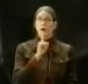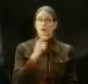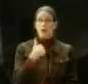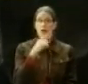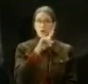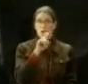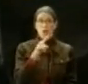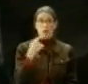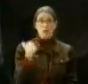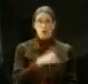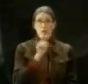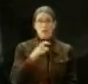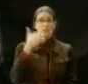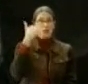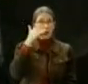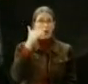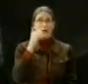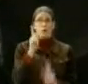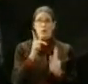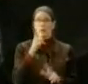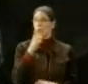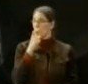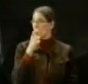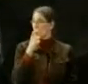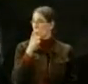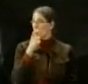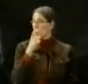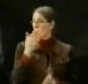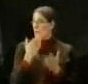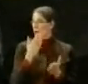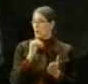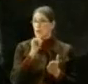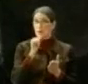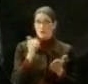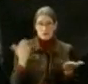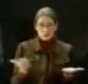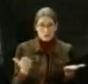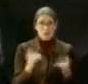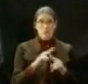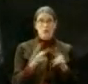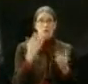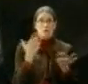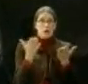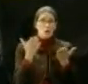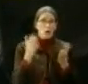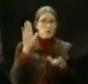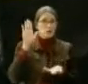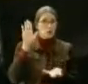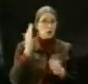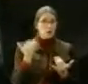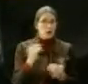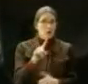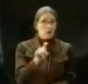least need to make a phone call to the ones that maybe are not present that would want to be sworn in?